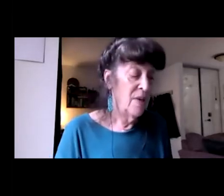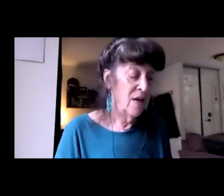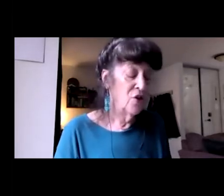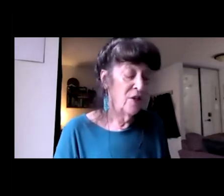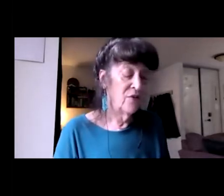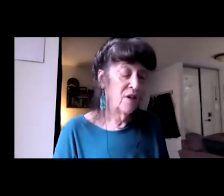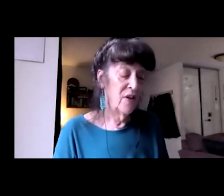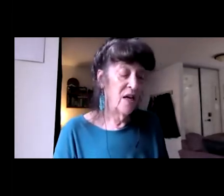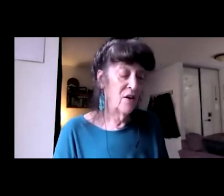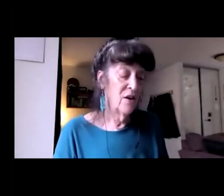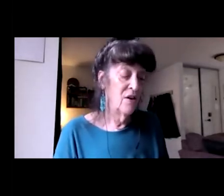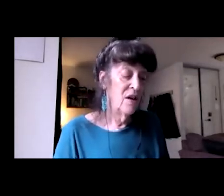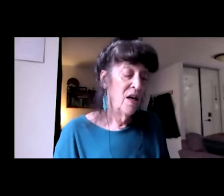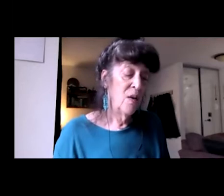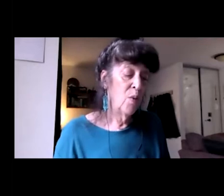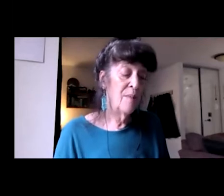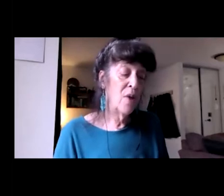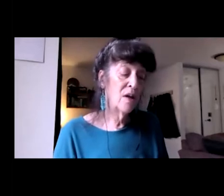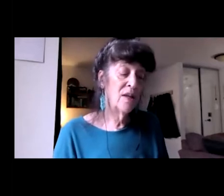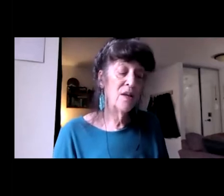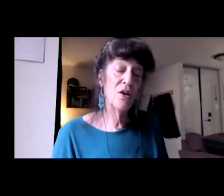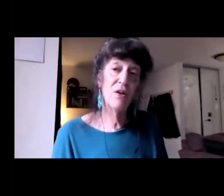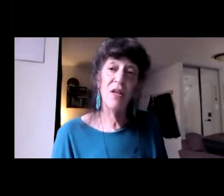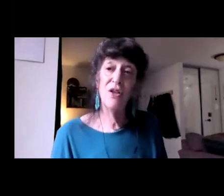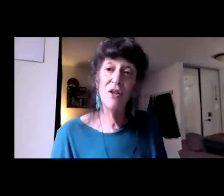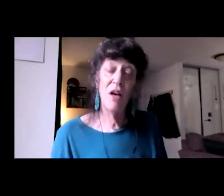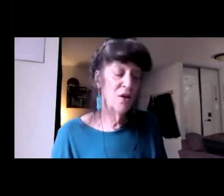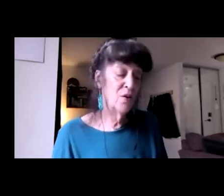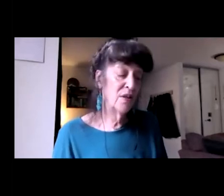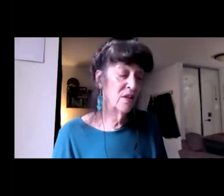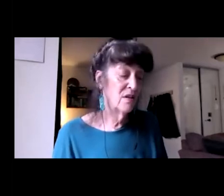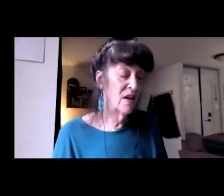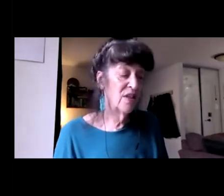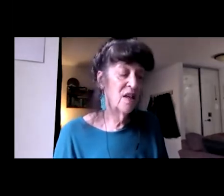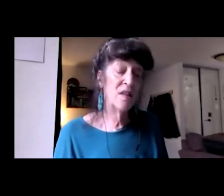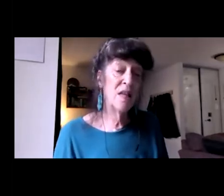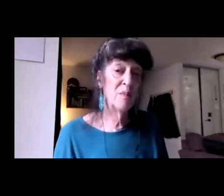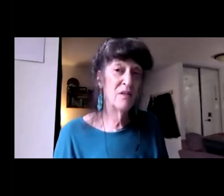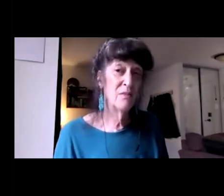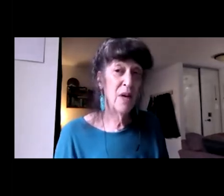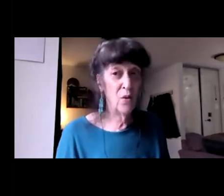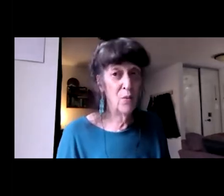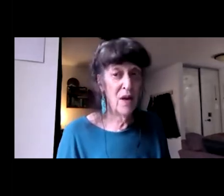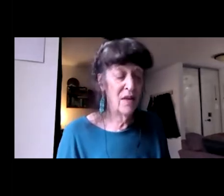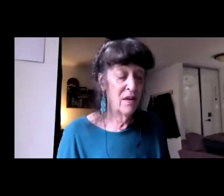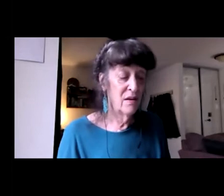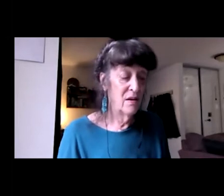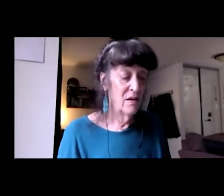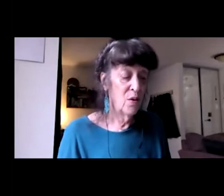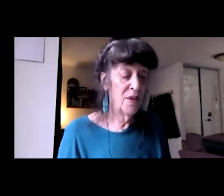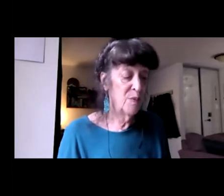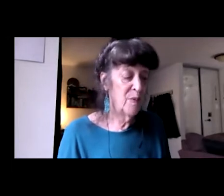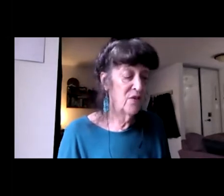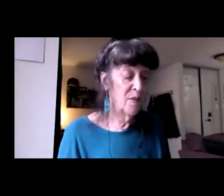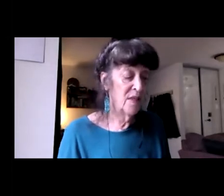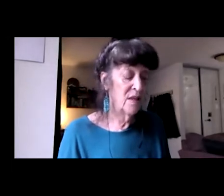and my energy for self-care. And while I model and encourage, I notice I have sidestepped my own breath,